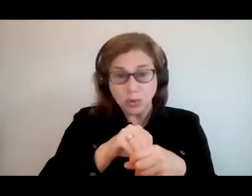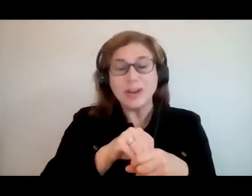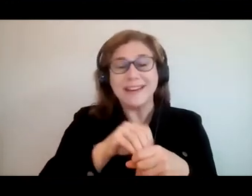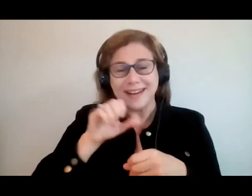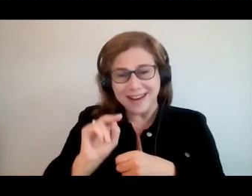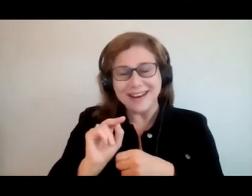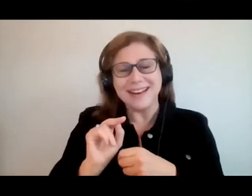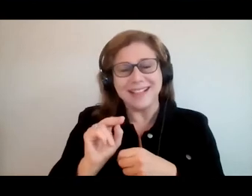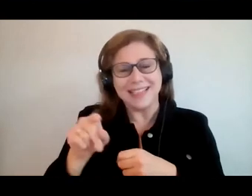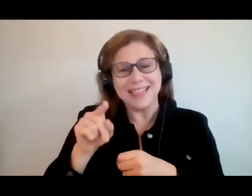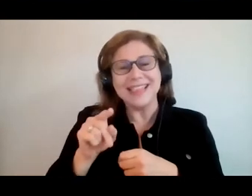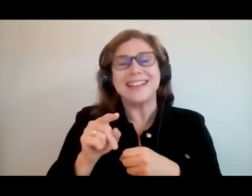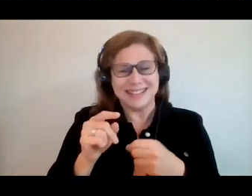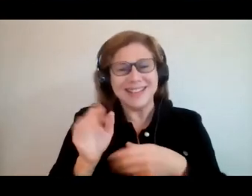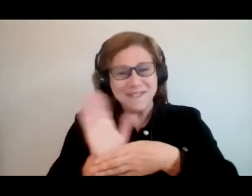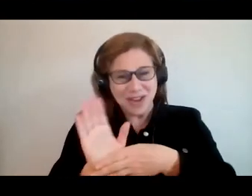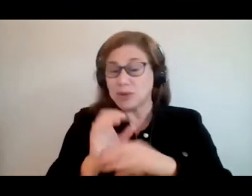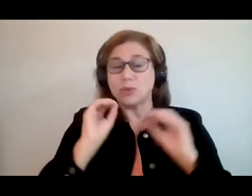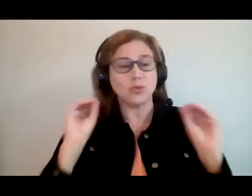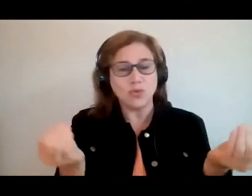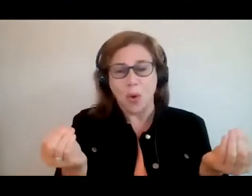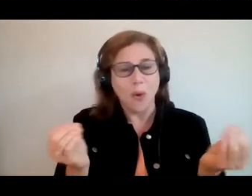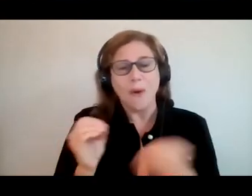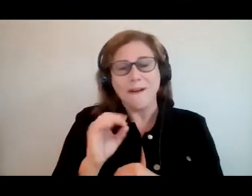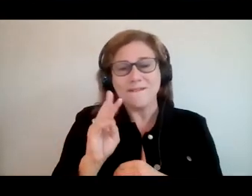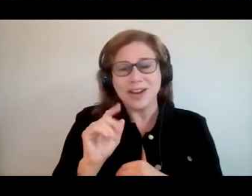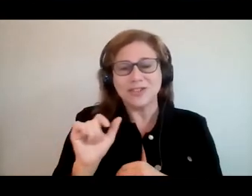film to be made afterwards.